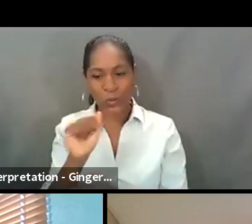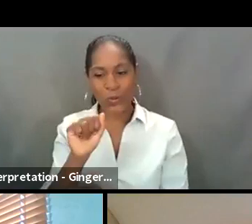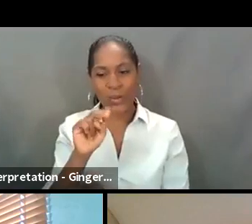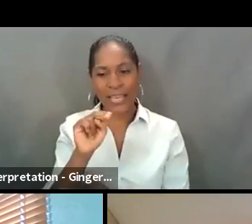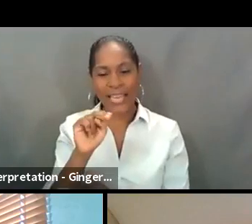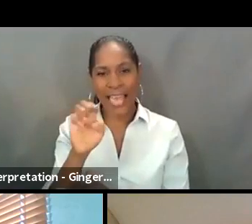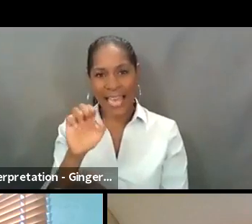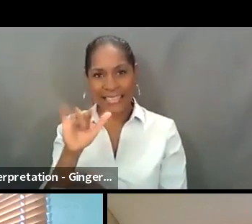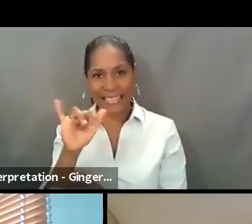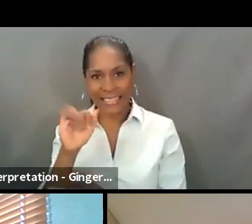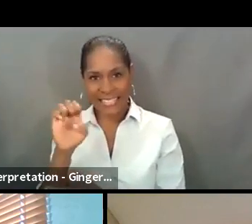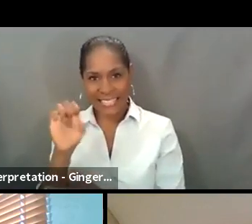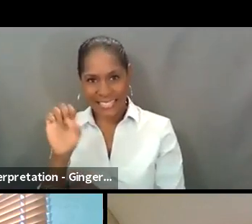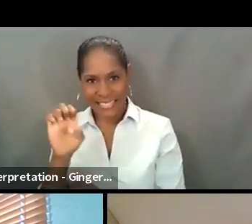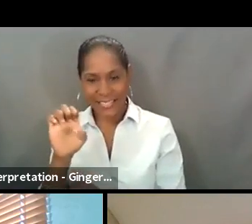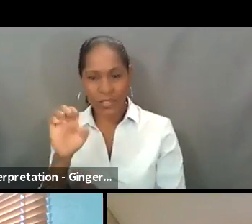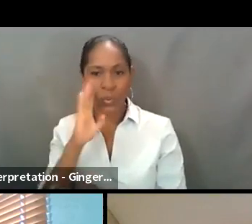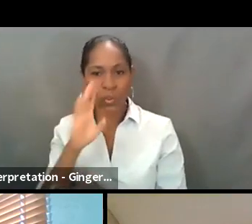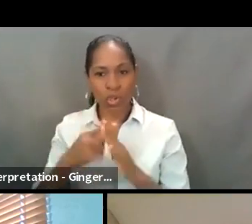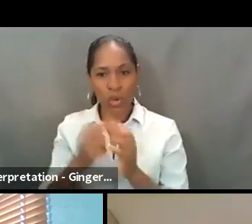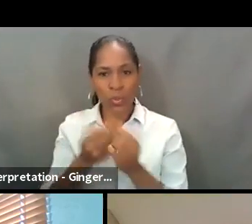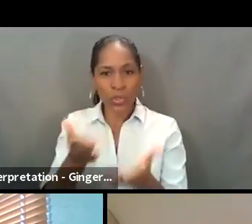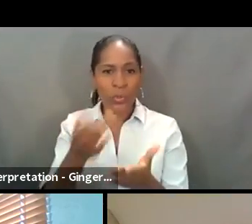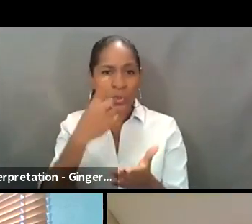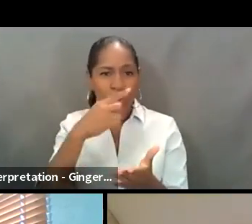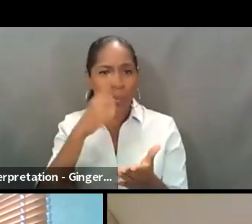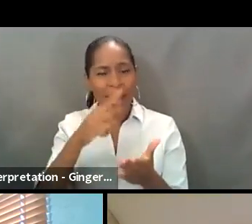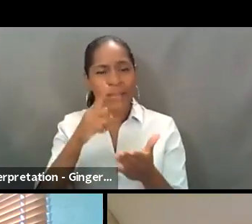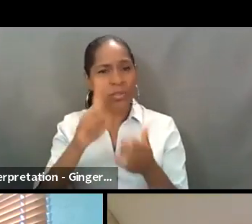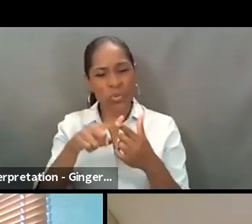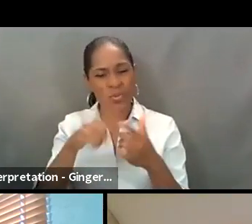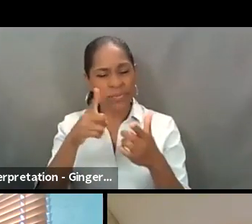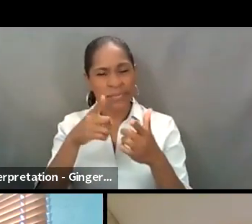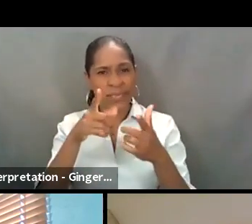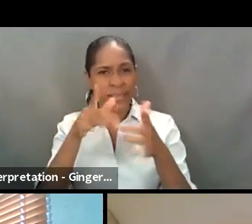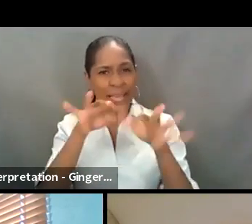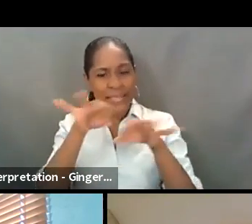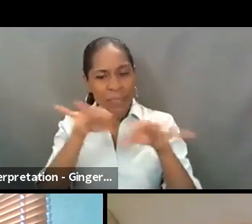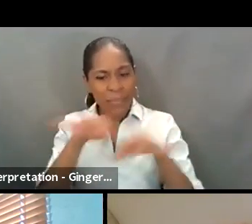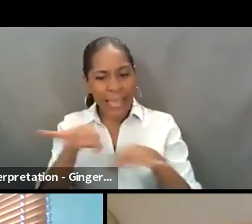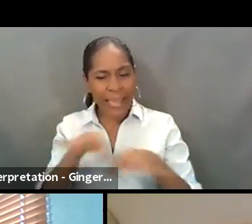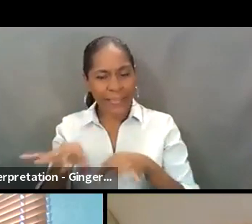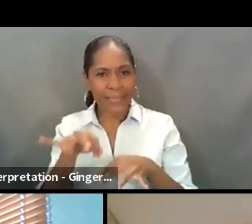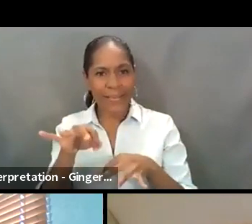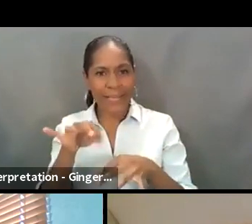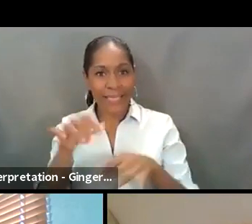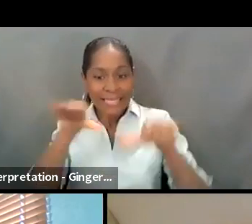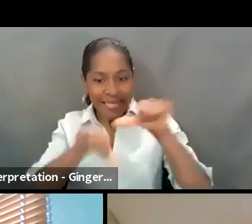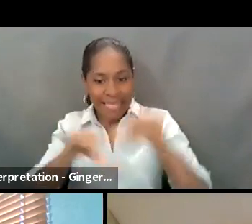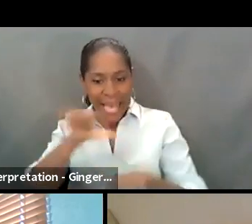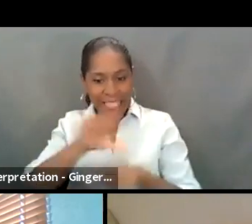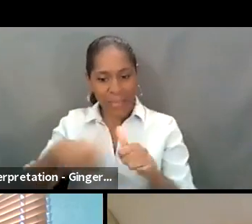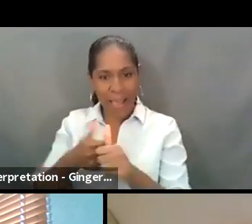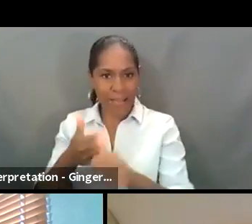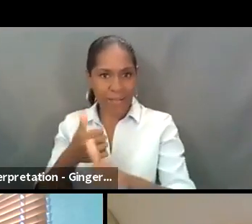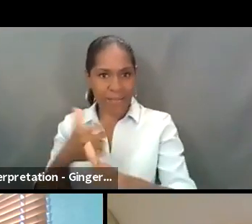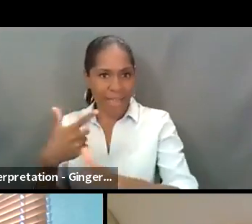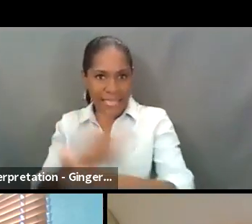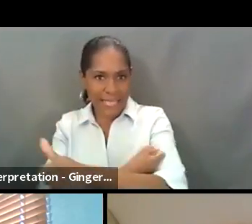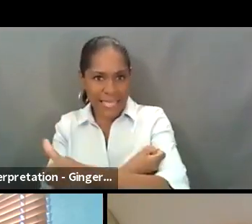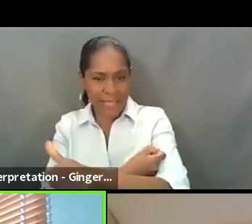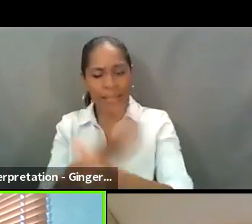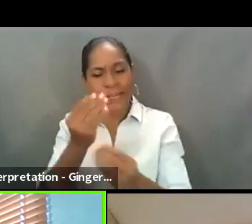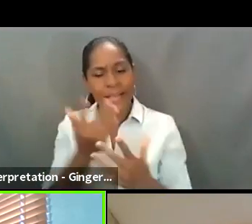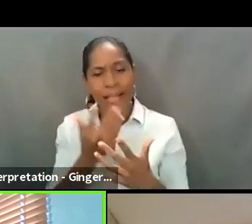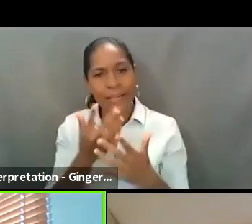If you can just explain to me the science of a vaccine. So like lifting us out of COVID-19 just for a second, like what is a